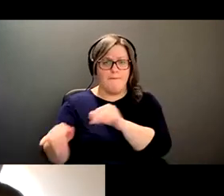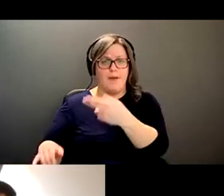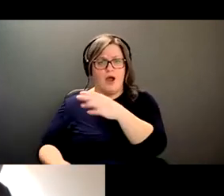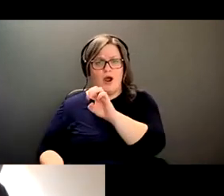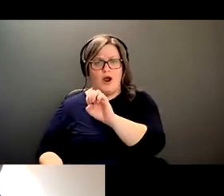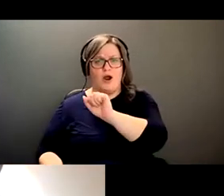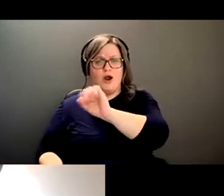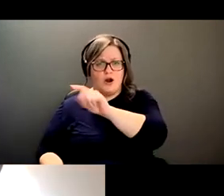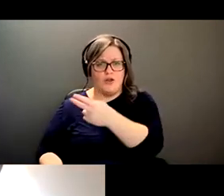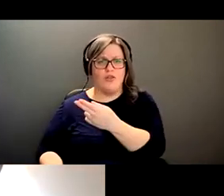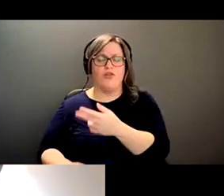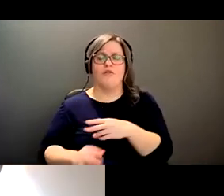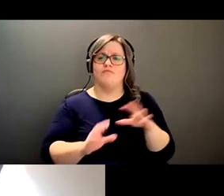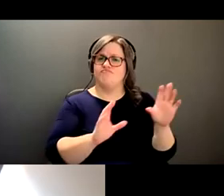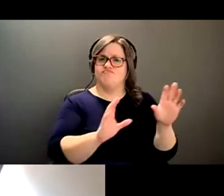just